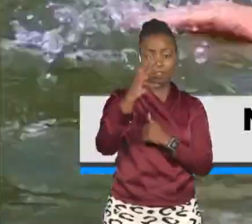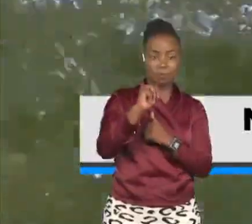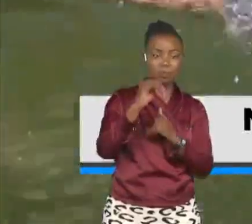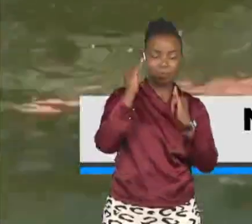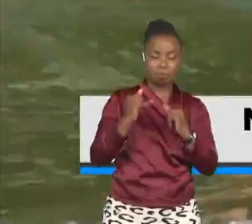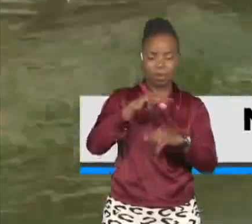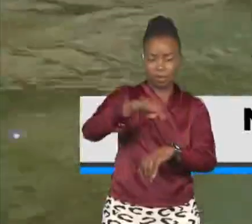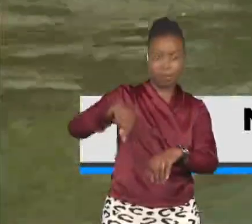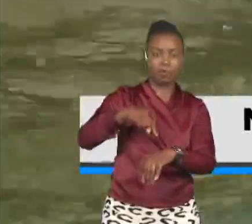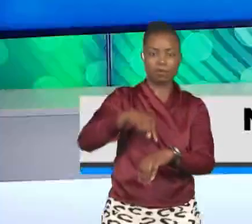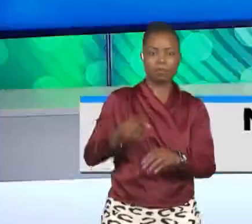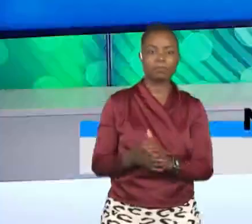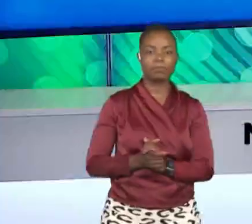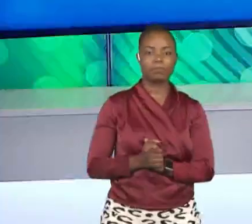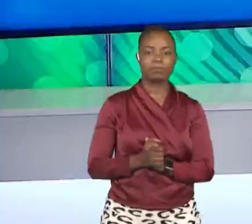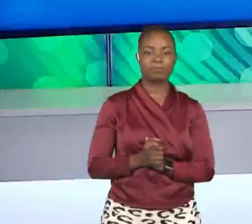hour.